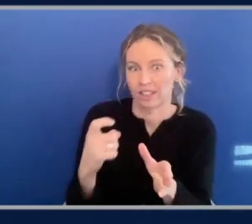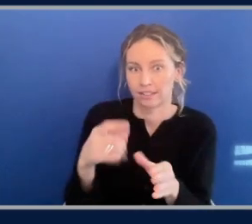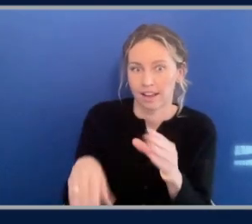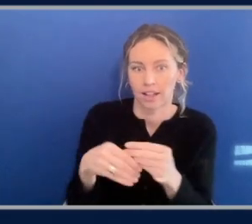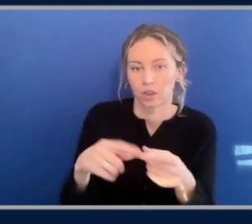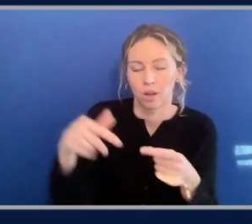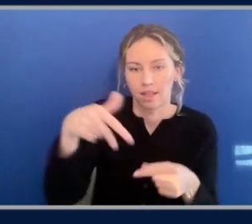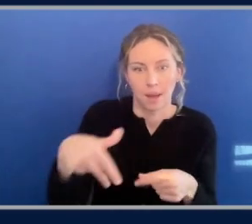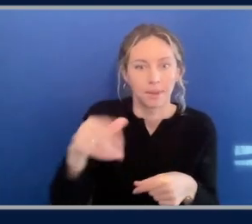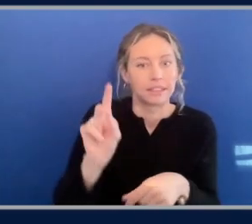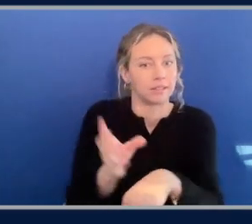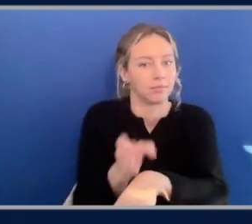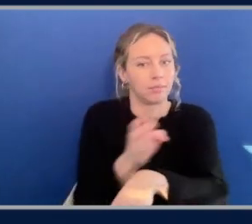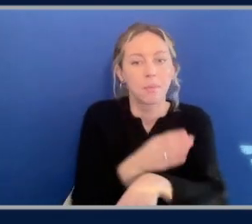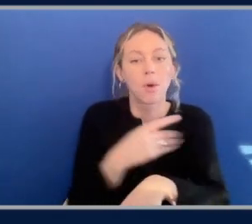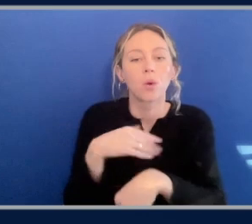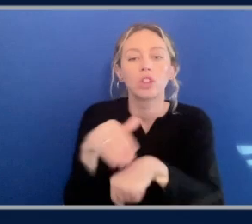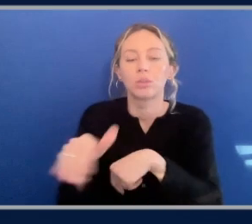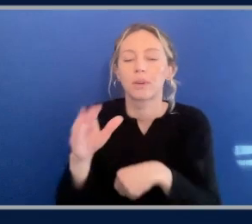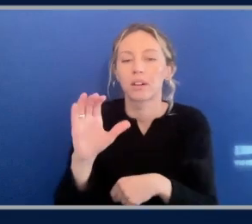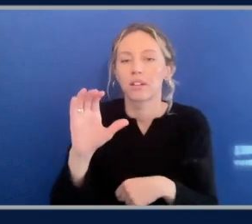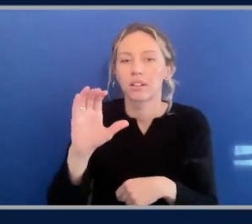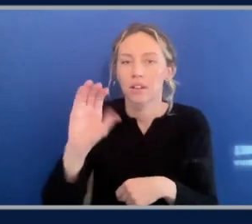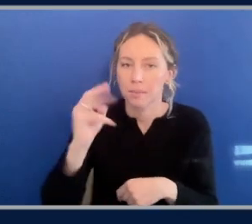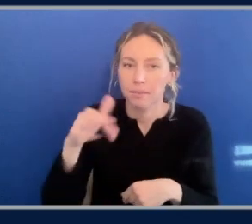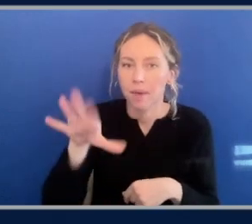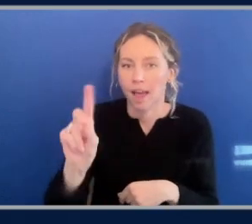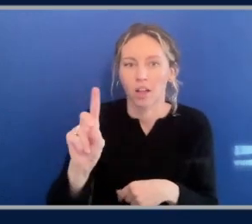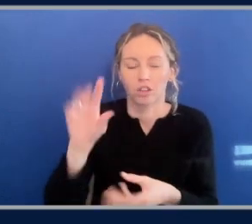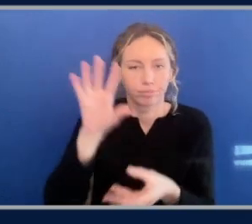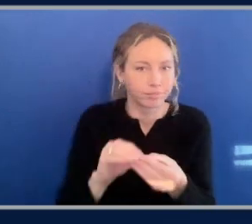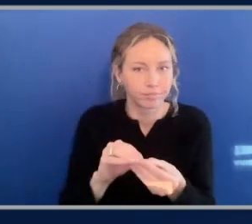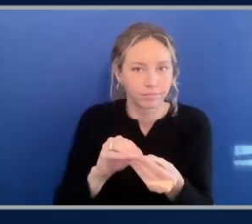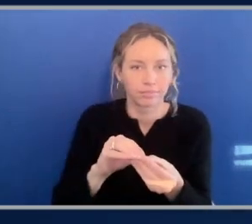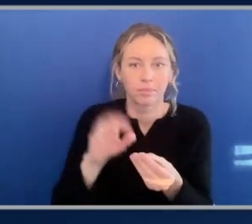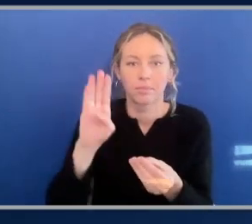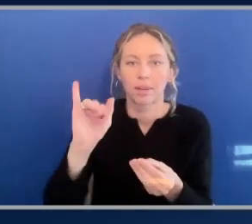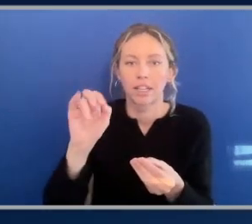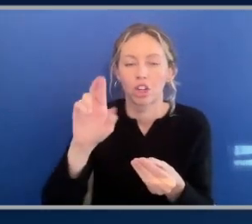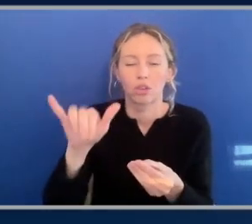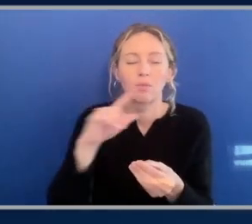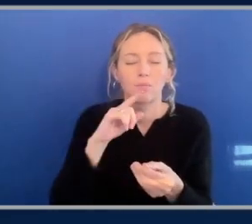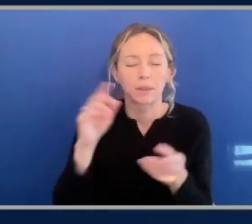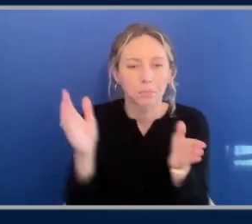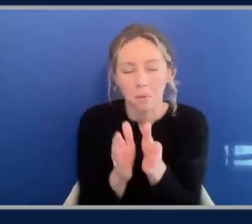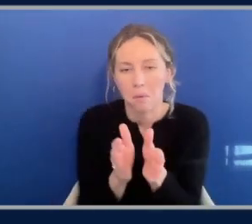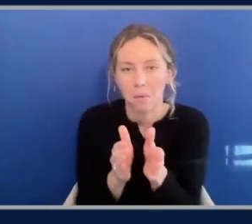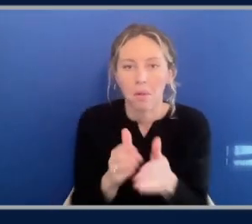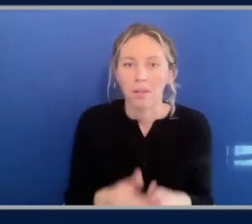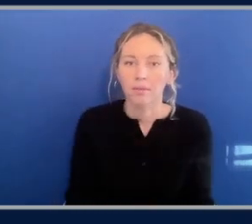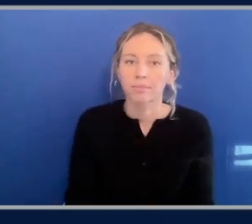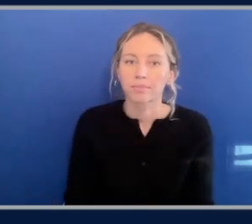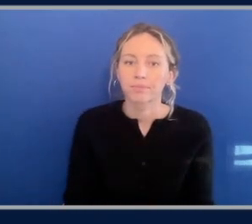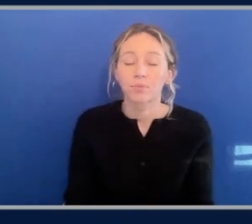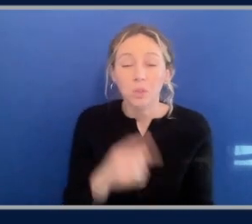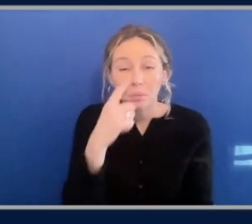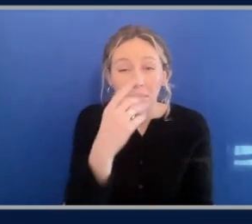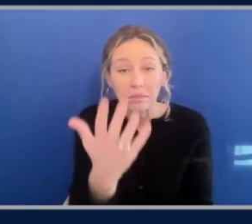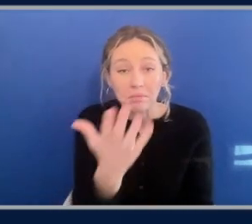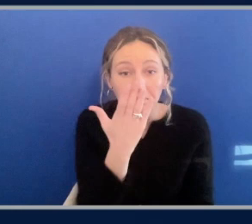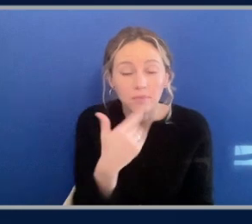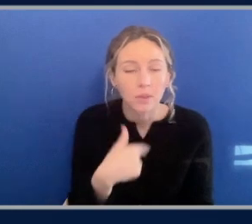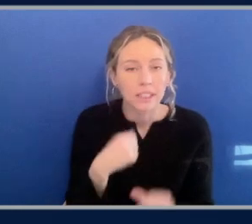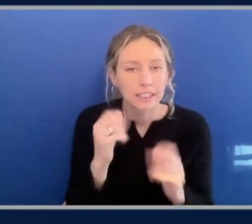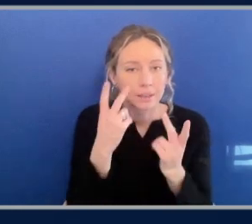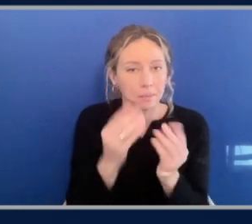But we are shipping a compiled binary, so it's super, super teeny. Let's go ahead and look this function up. We've got it right here. Yep. Can you zoom in slightly on that one Yep, so we can of see it course. better? Thank